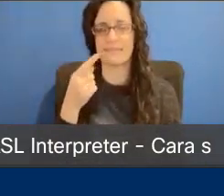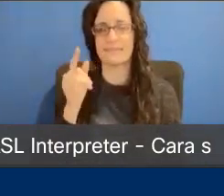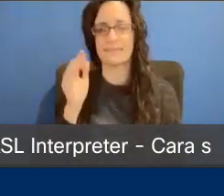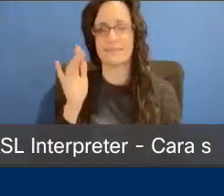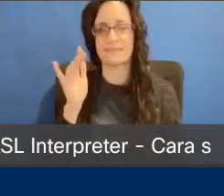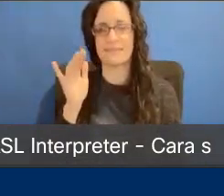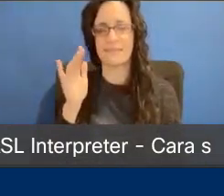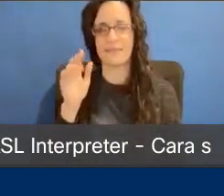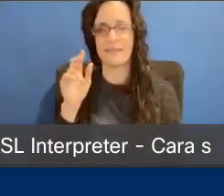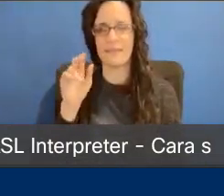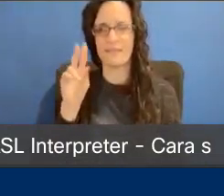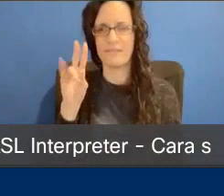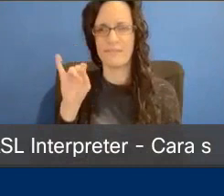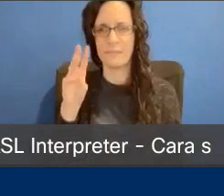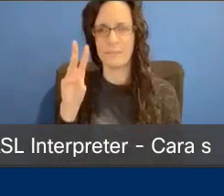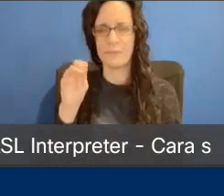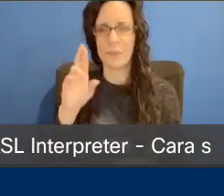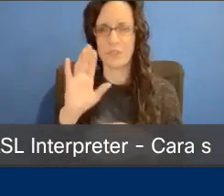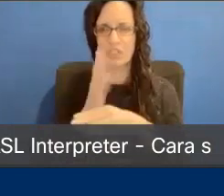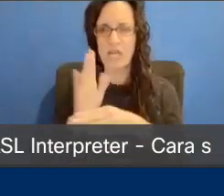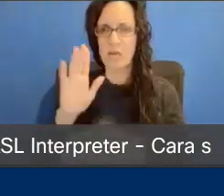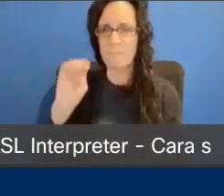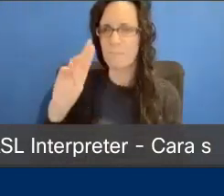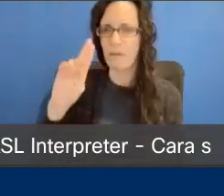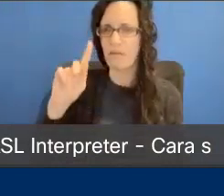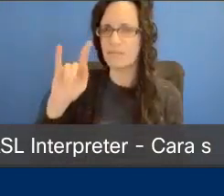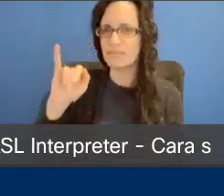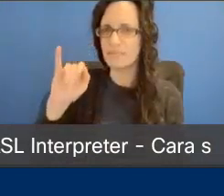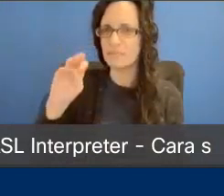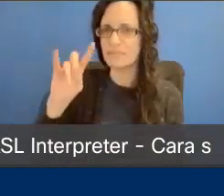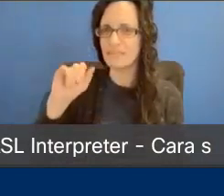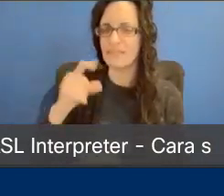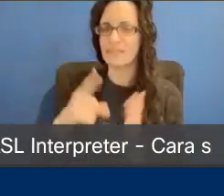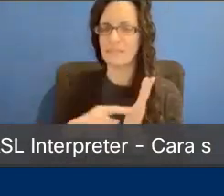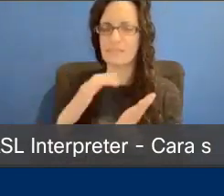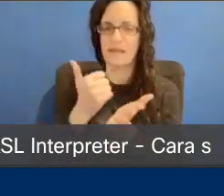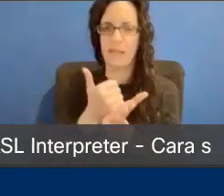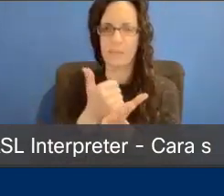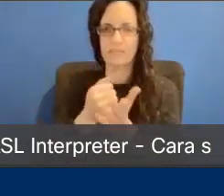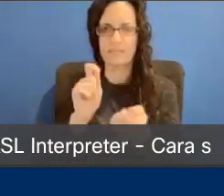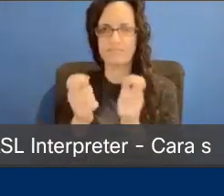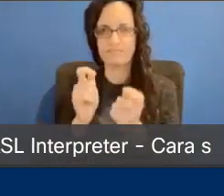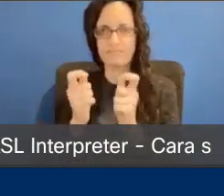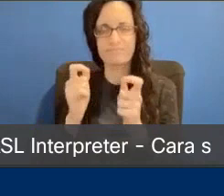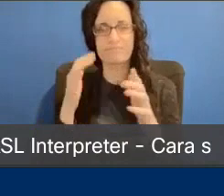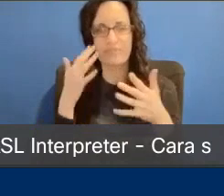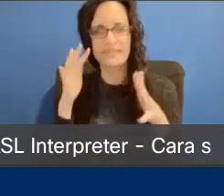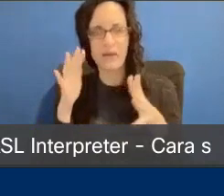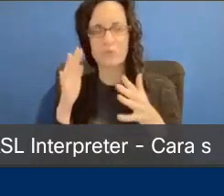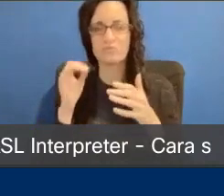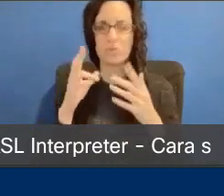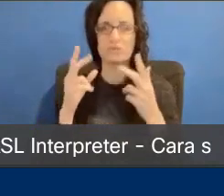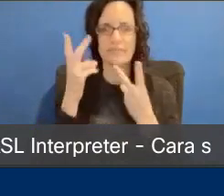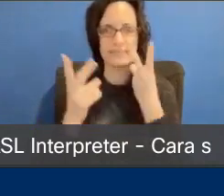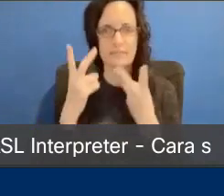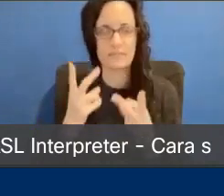or view sharing multimedia? Sometimes that helps to change the way we're able to see your